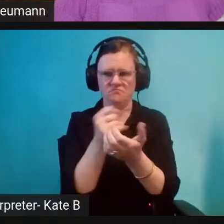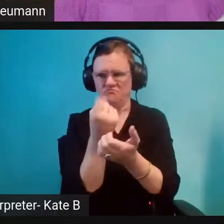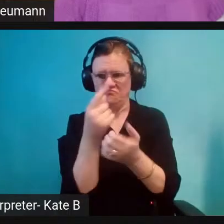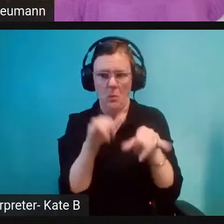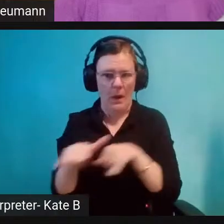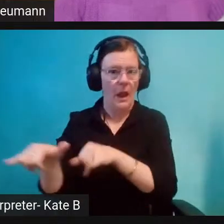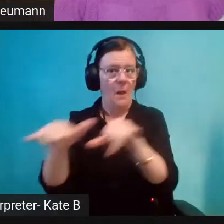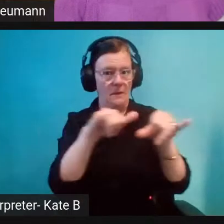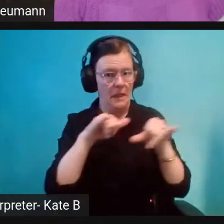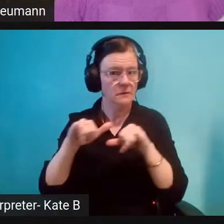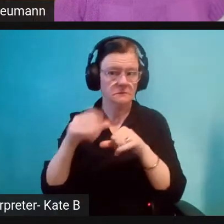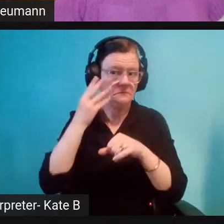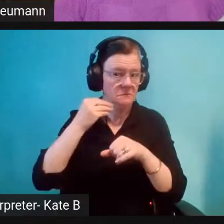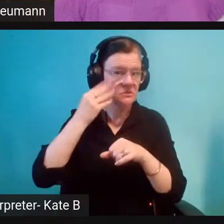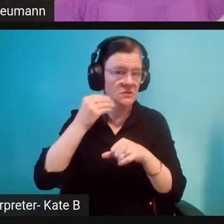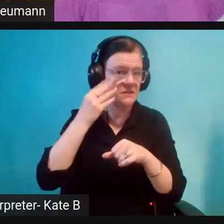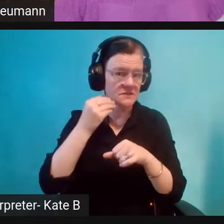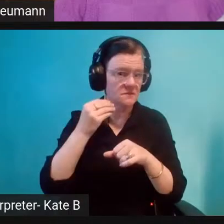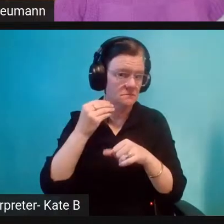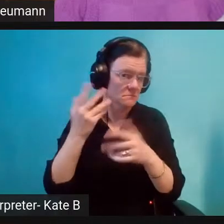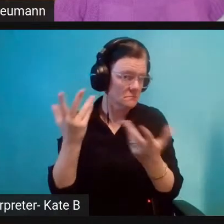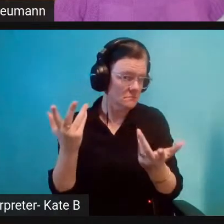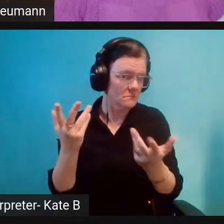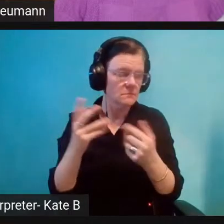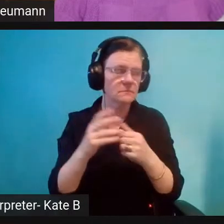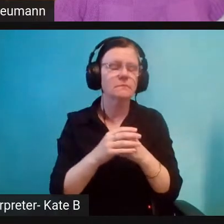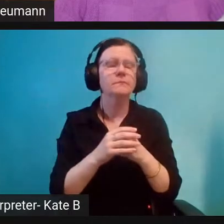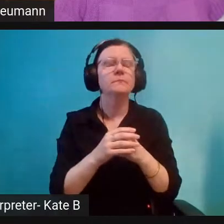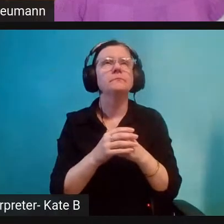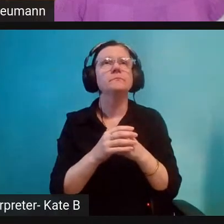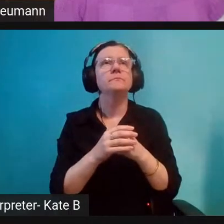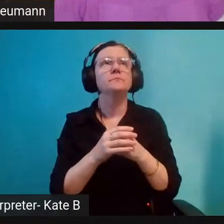commonalities within the experience of people with disabilities,